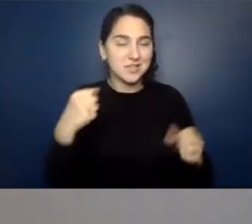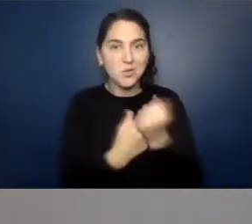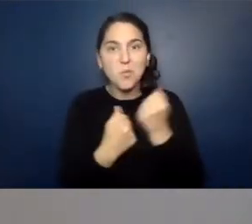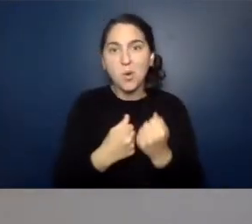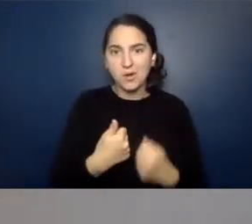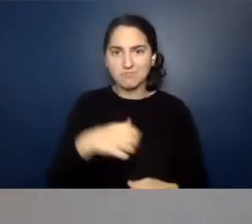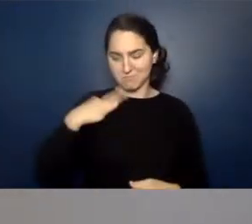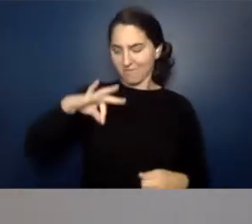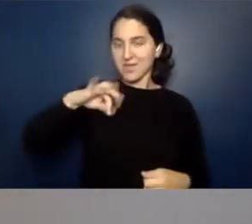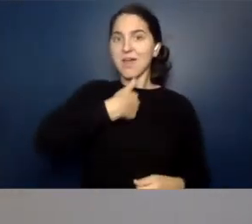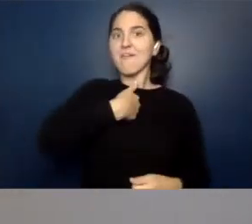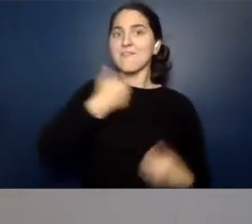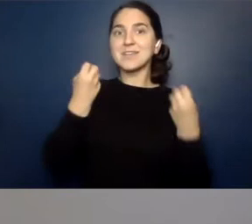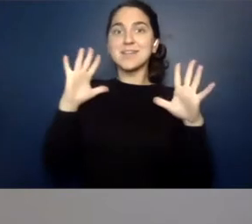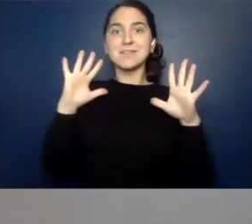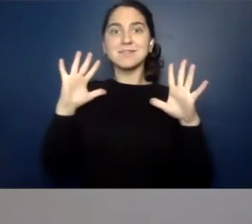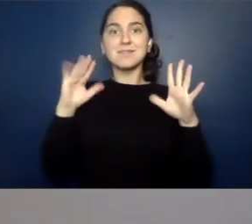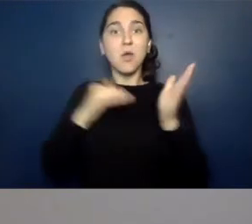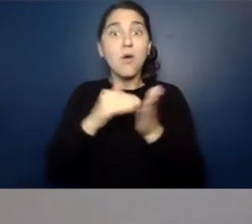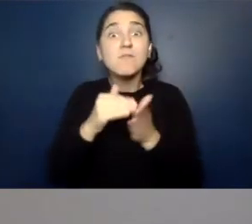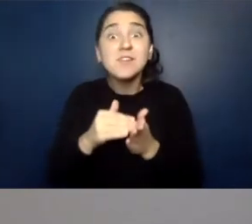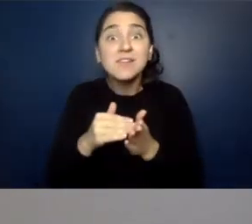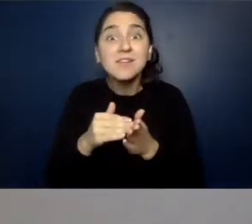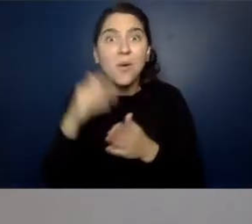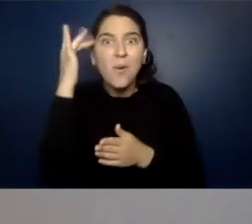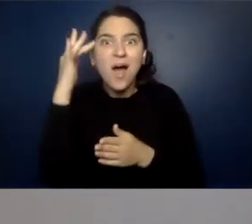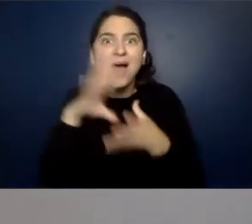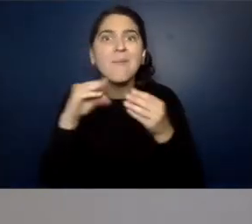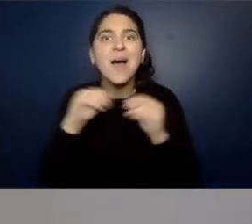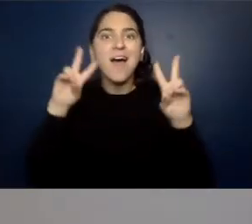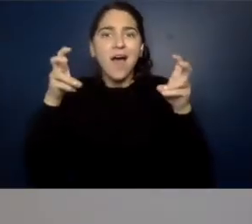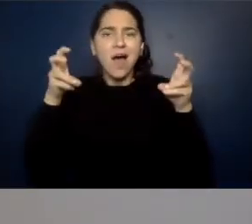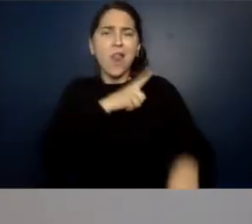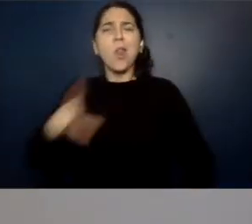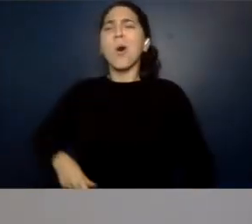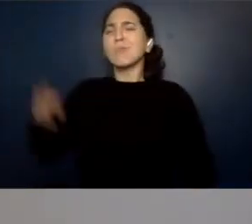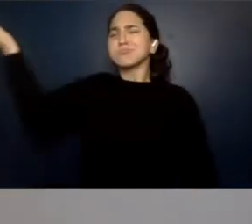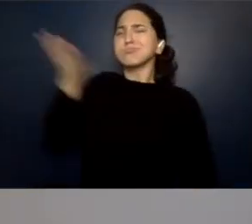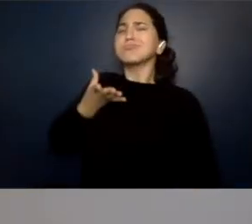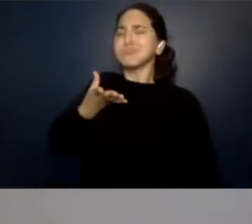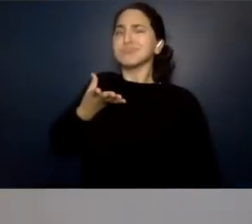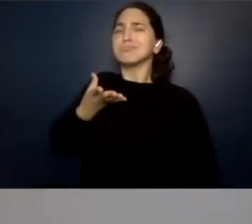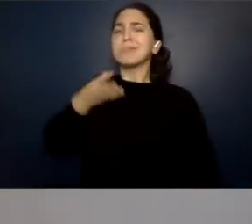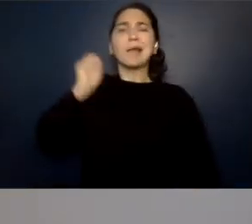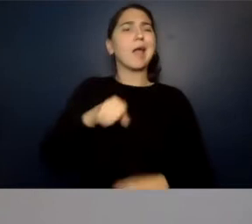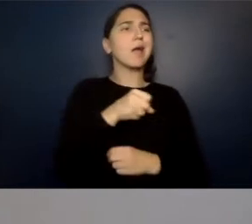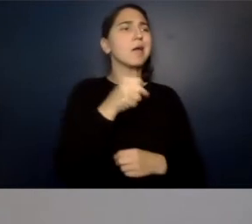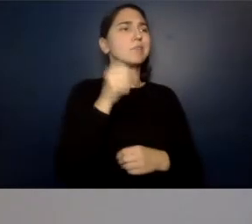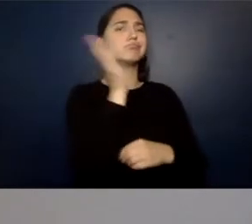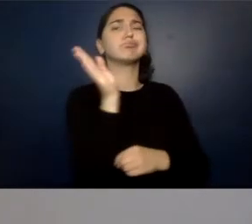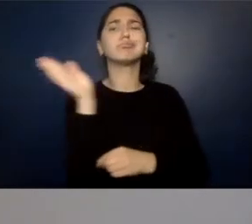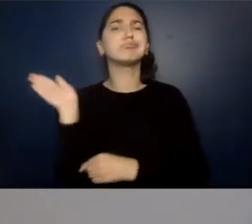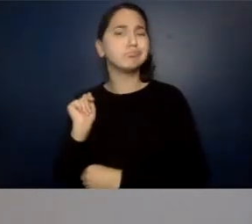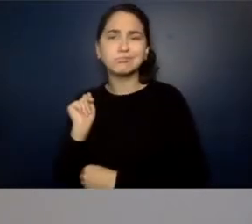me." And I think it's very much as the philosopher Schopenhauer said on his essays